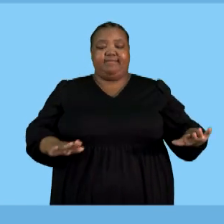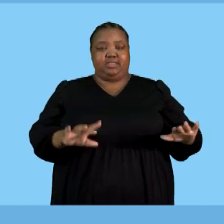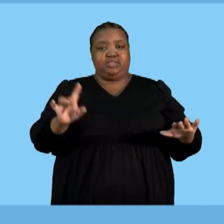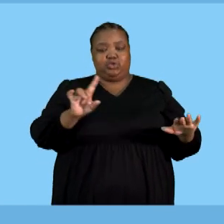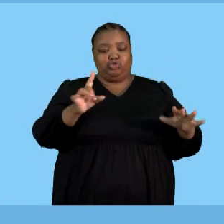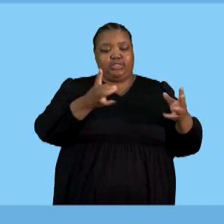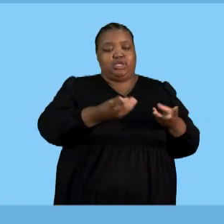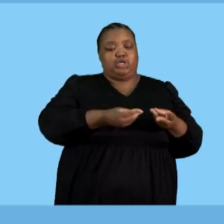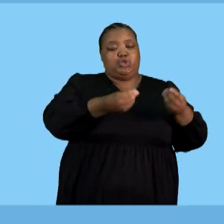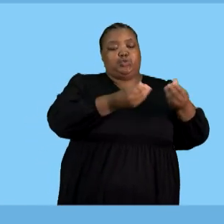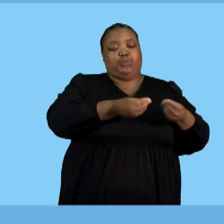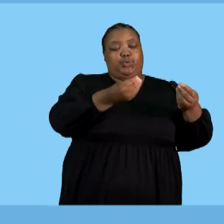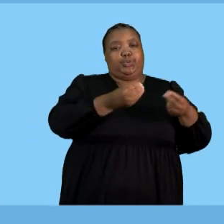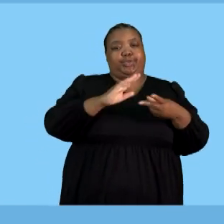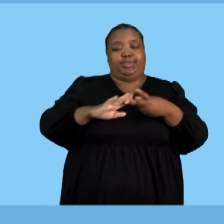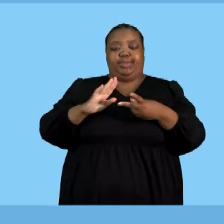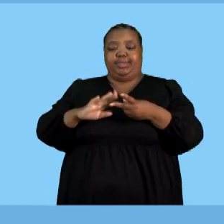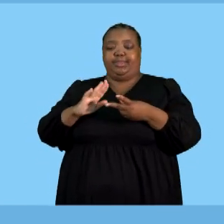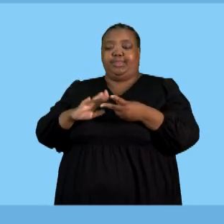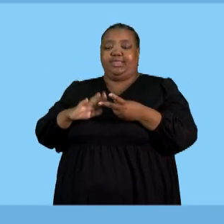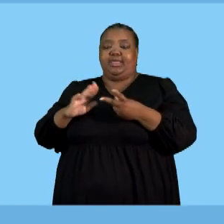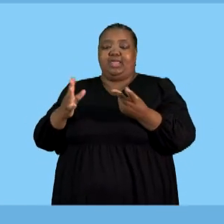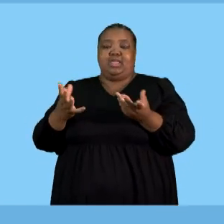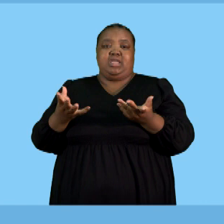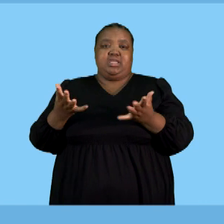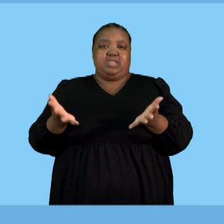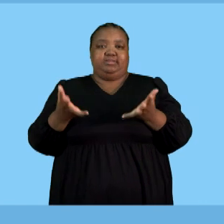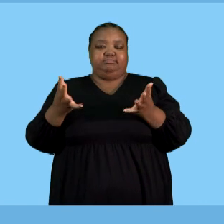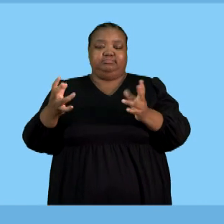of surfaces. We can have a smooth surface,